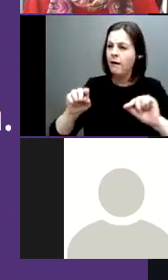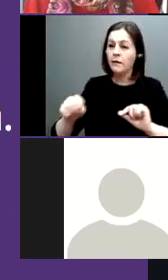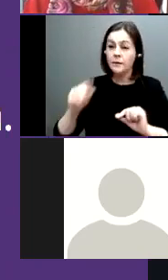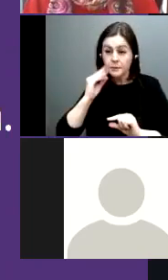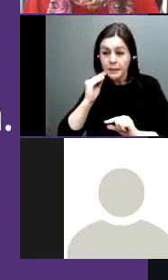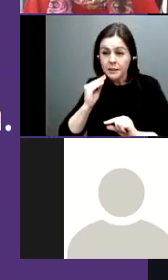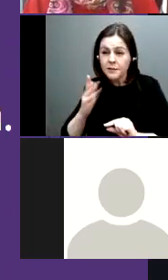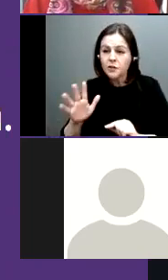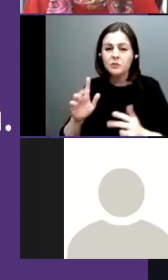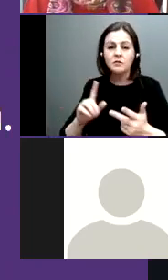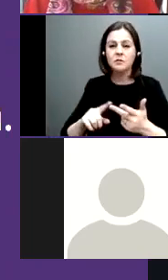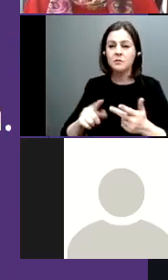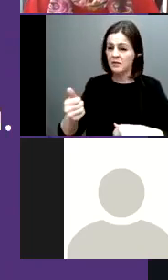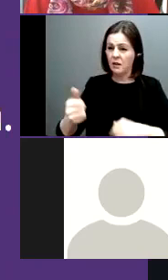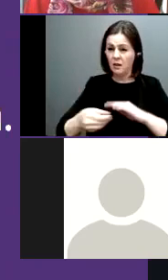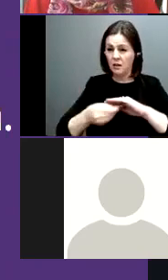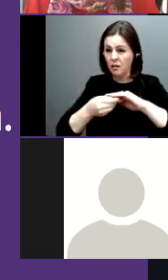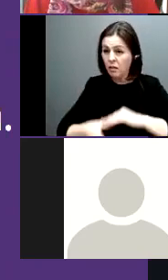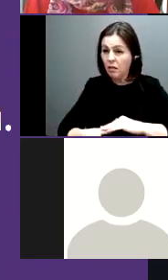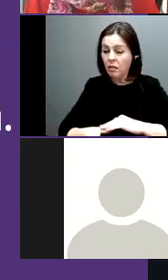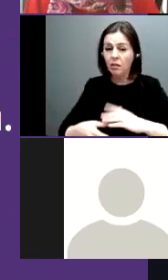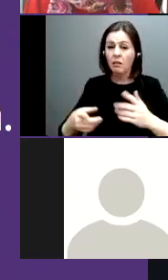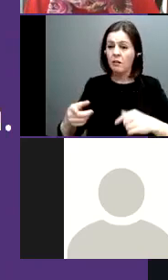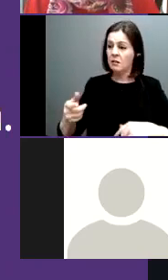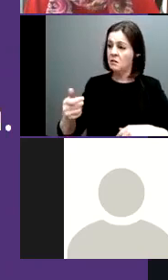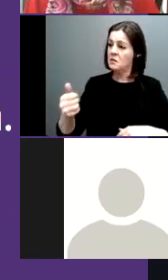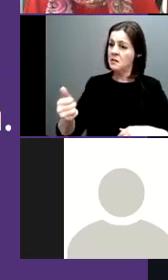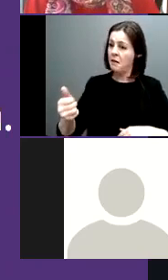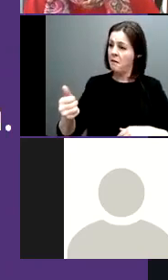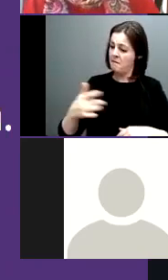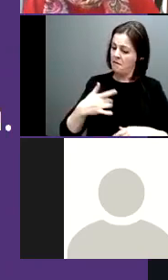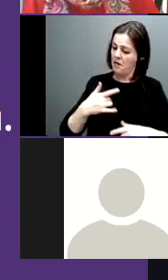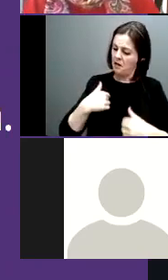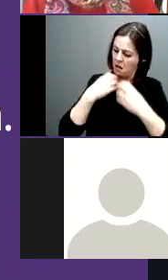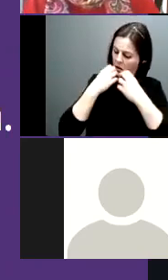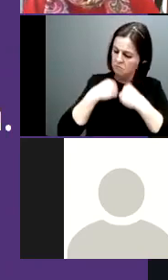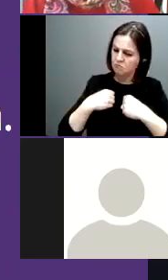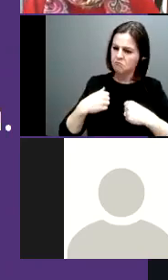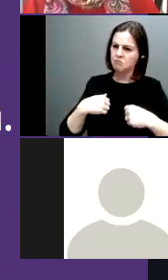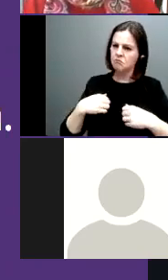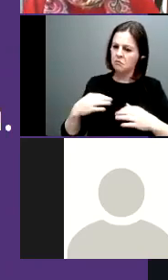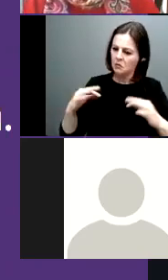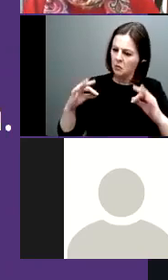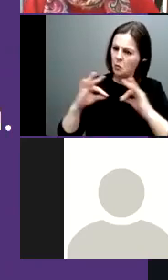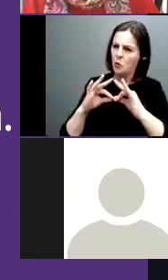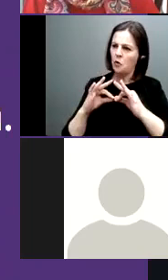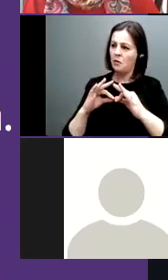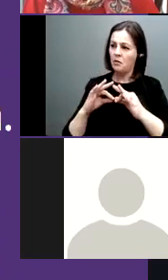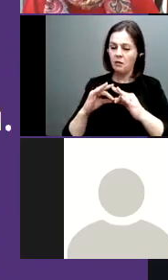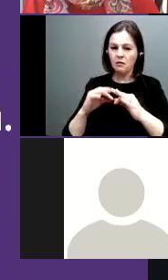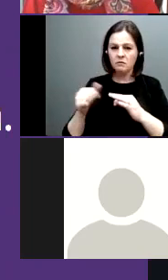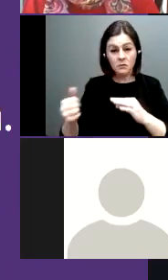self-worth? Do they have self-value? And often for folks that are a little bit